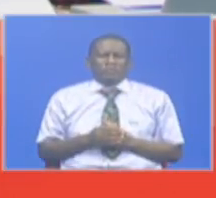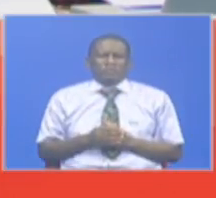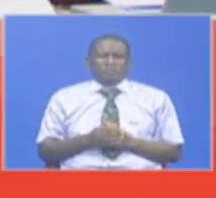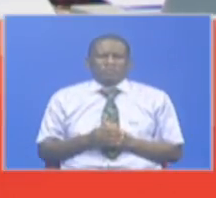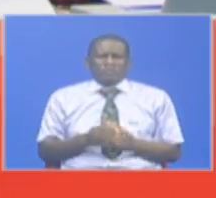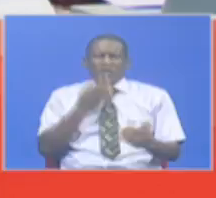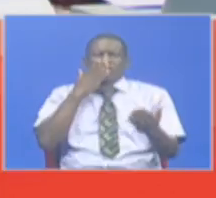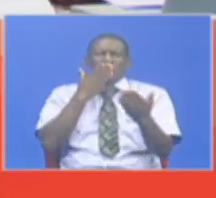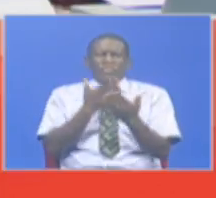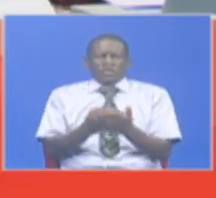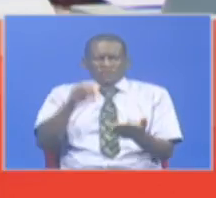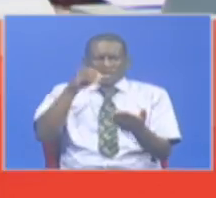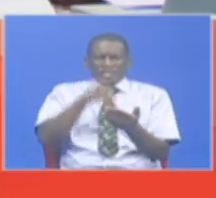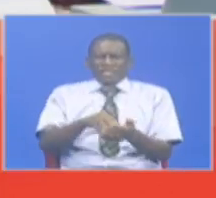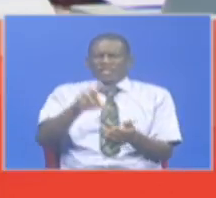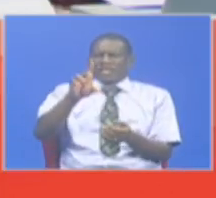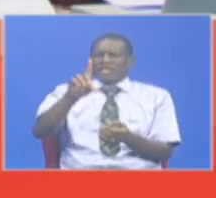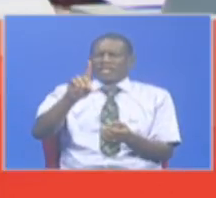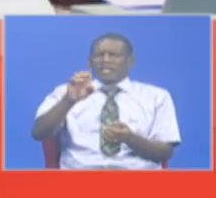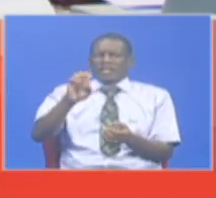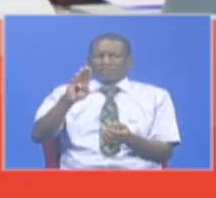Thank you again, Dibal.